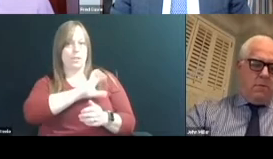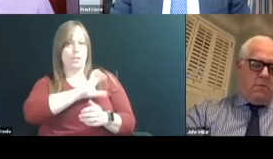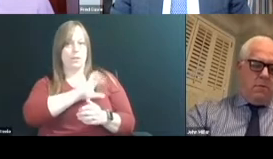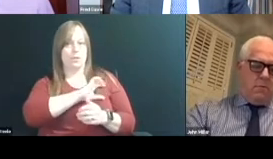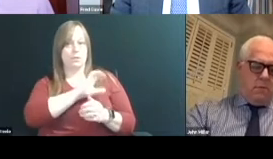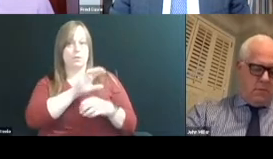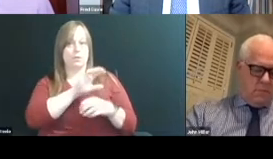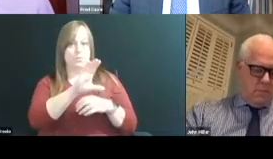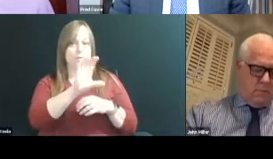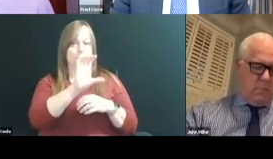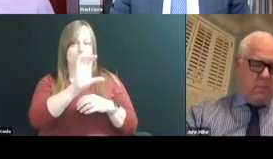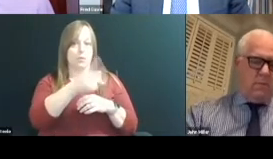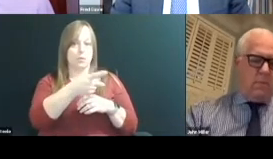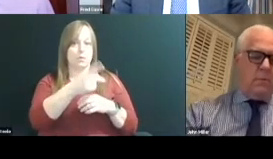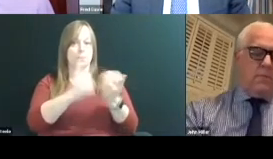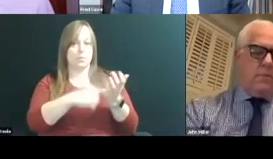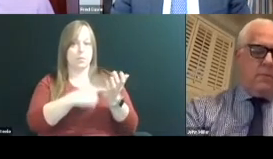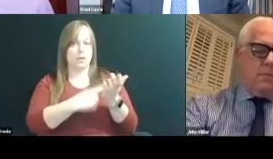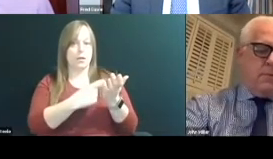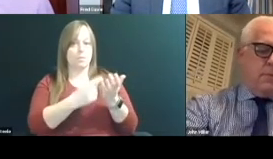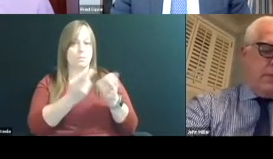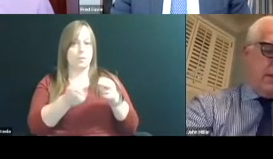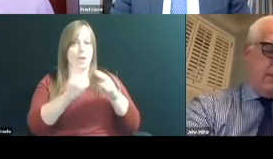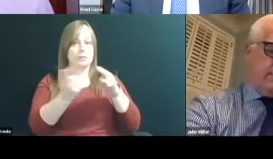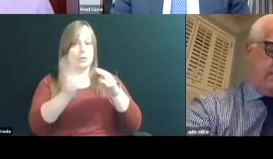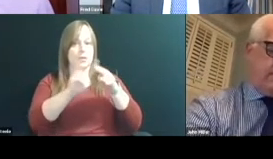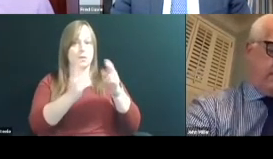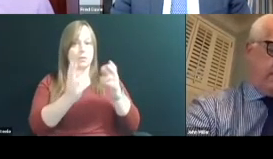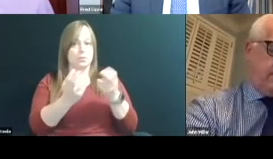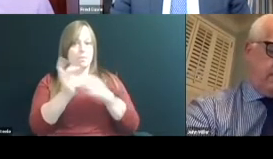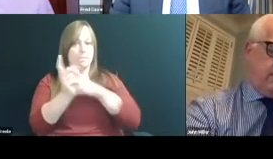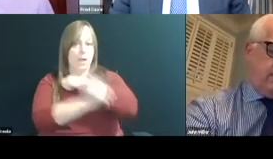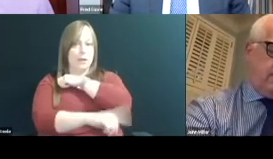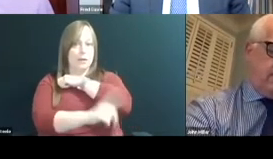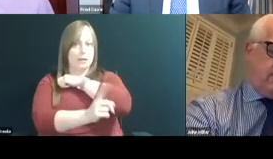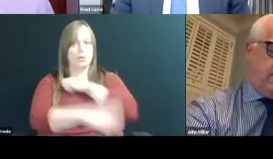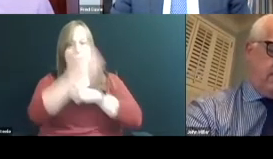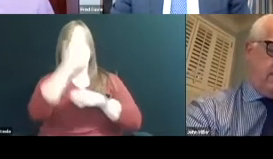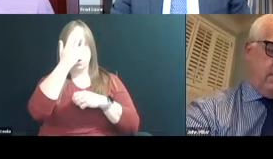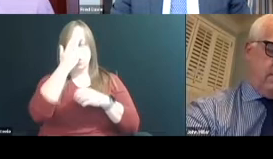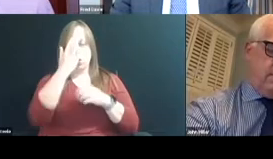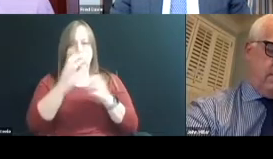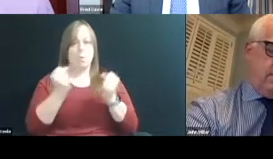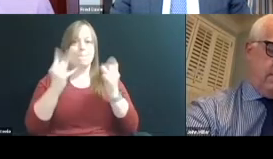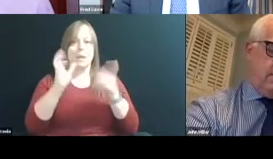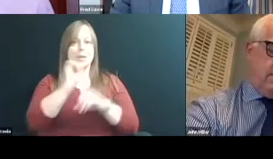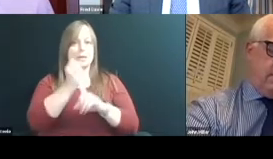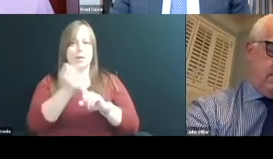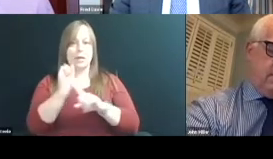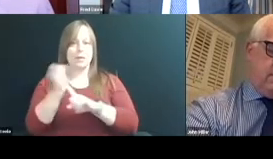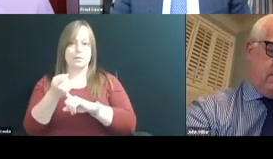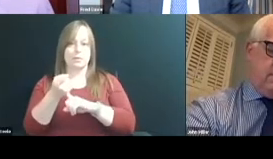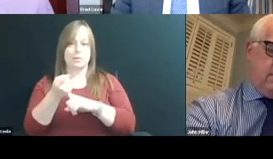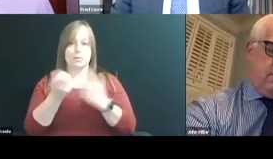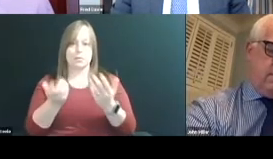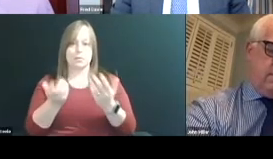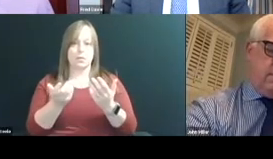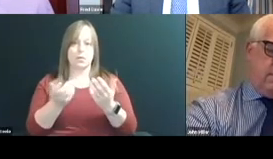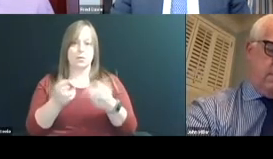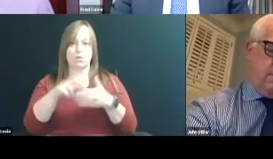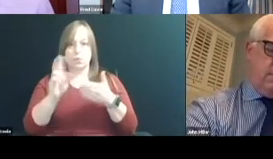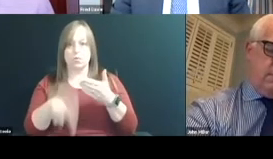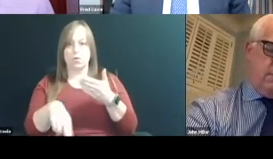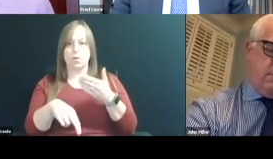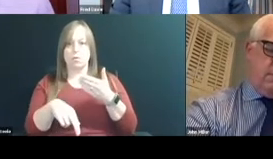commissioner has at times escalated the penalties, we know that in far too many cases, it's resulted